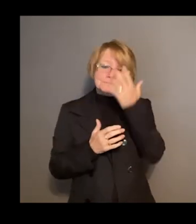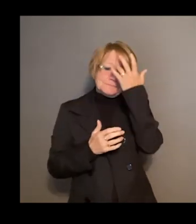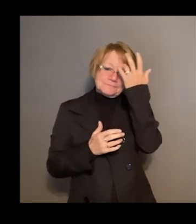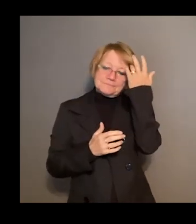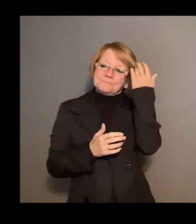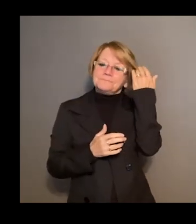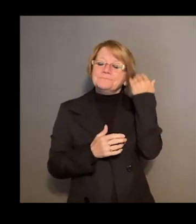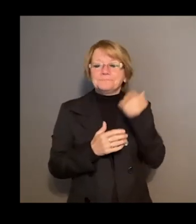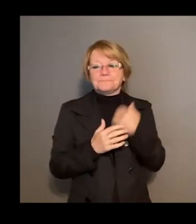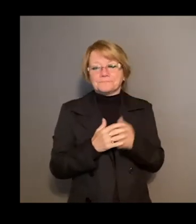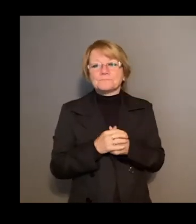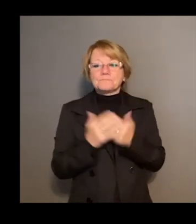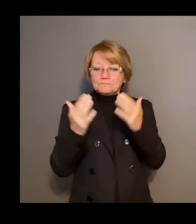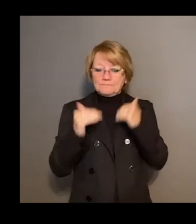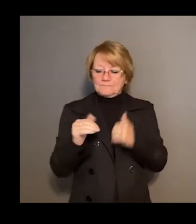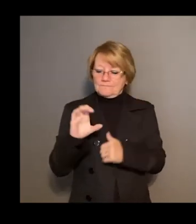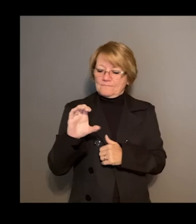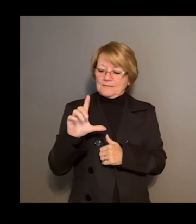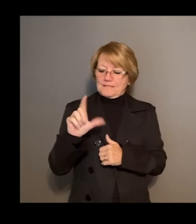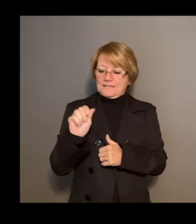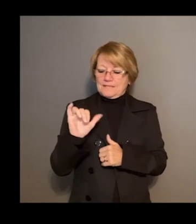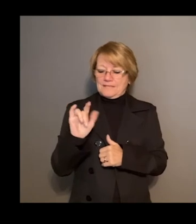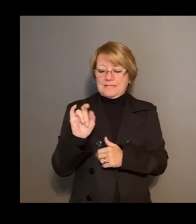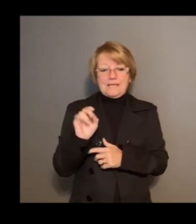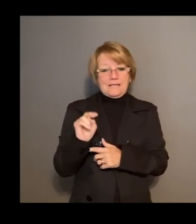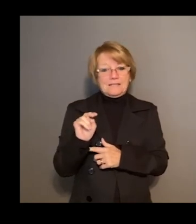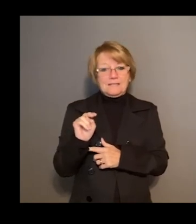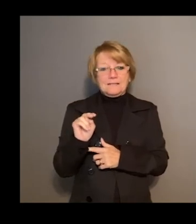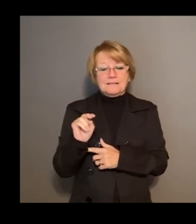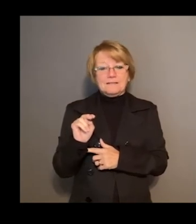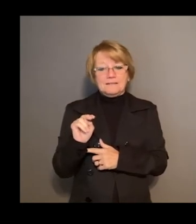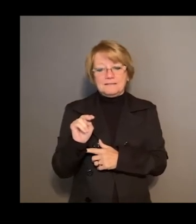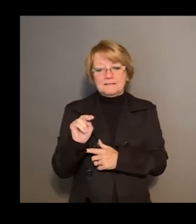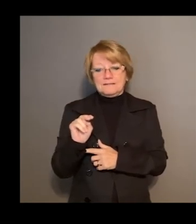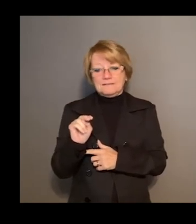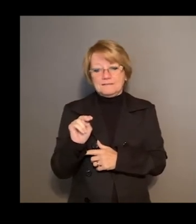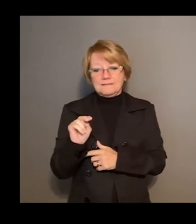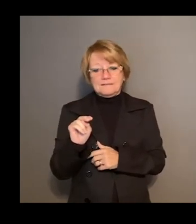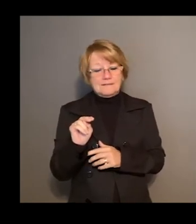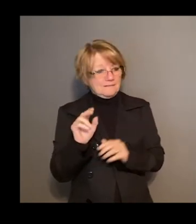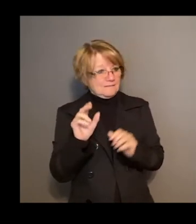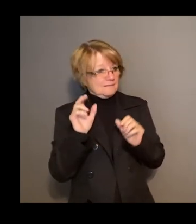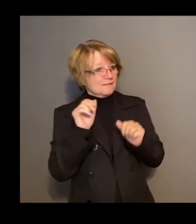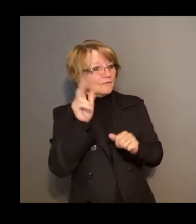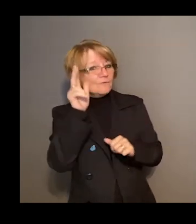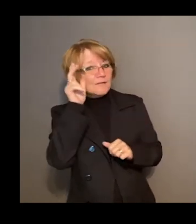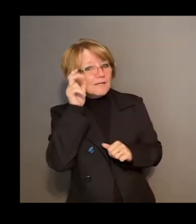Thank you. Thank you. Yeah, this is Clayton.